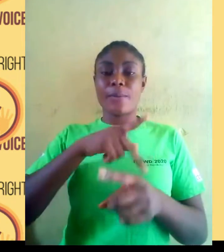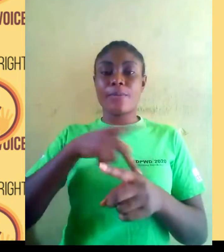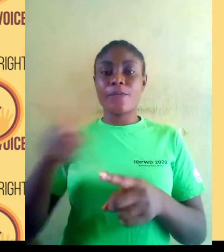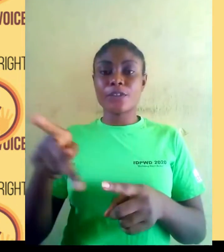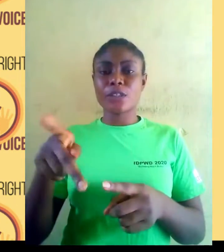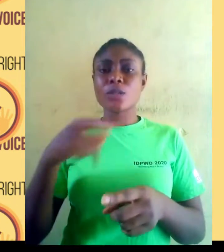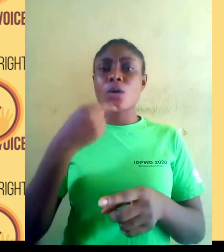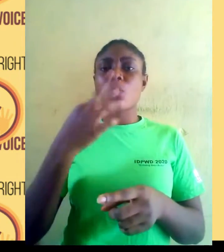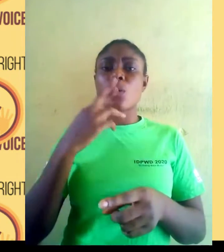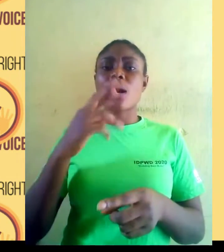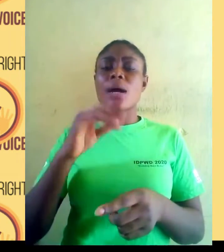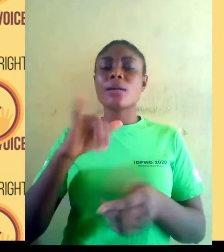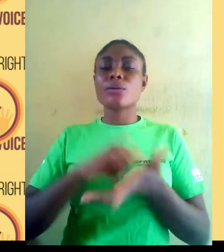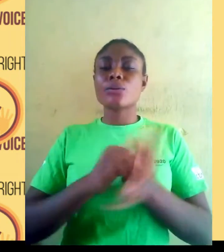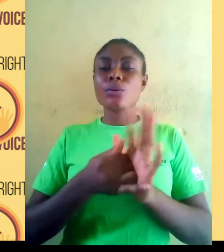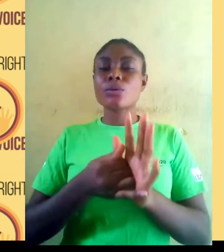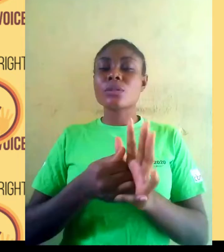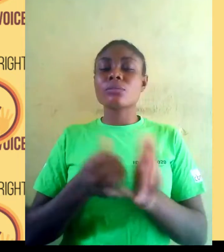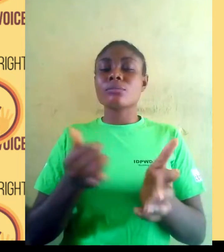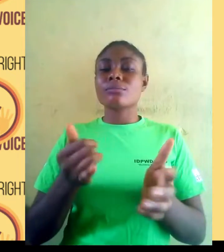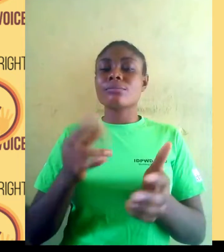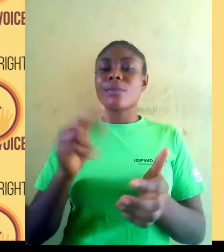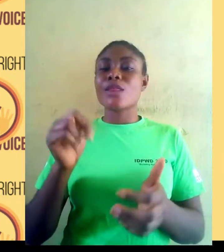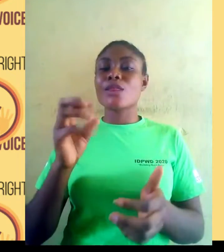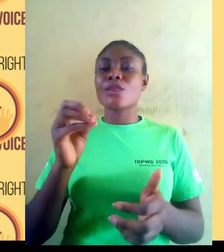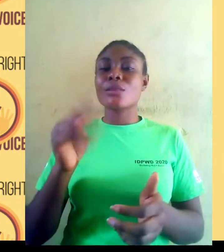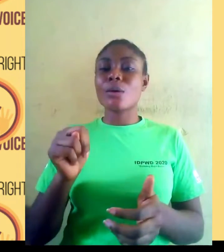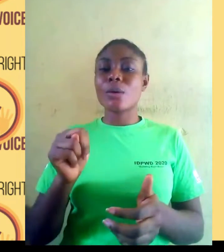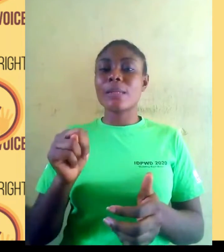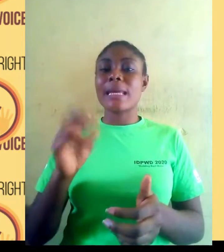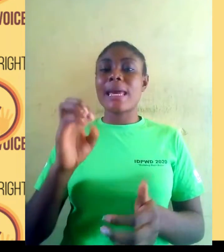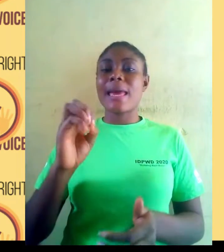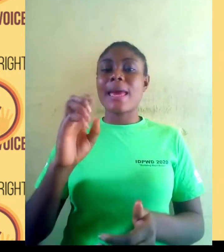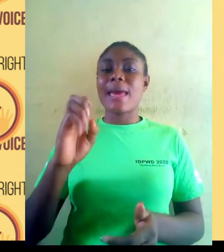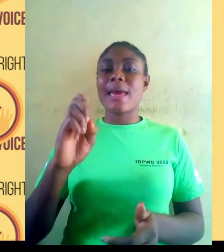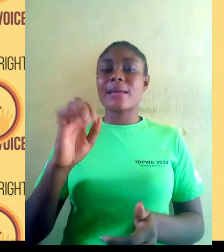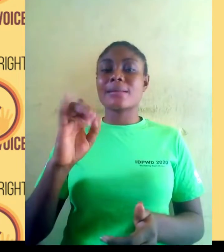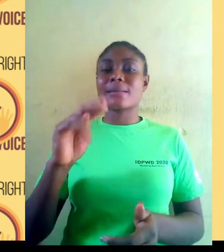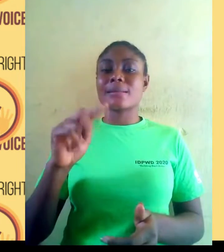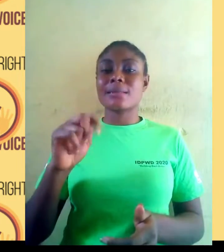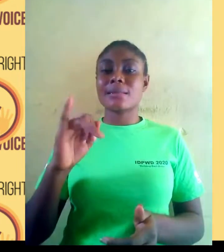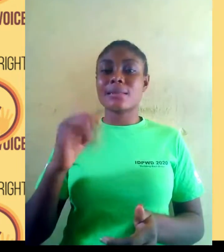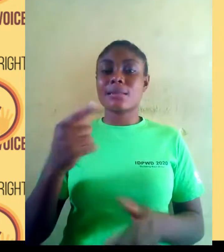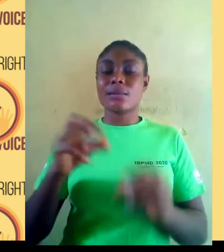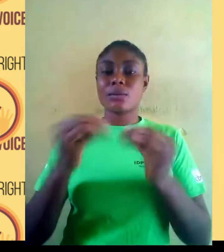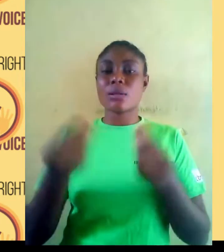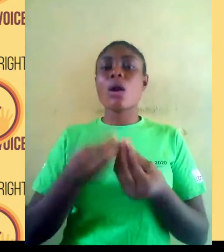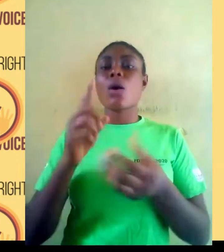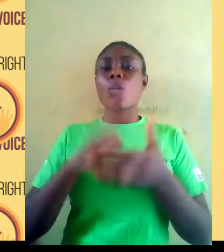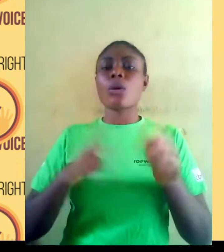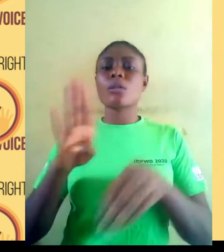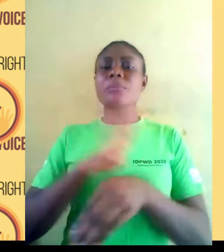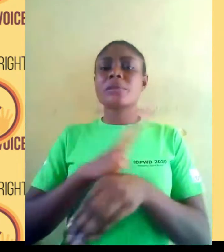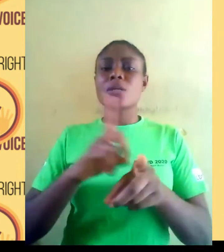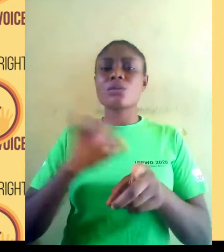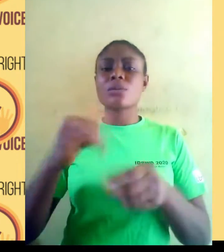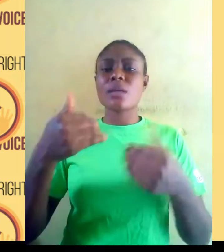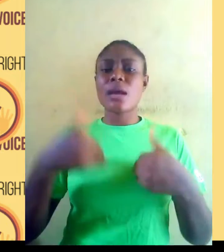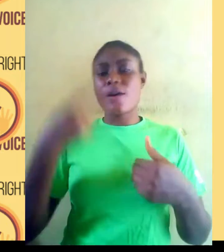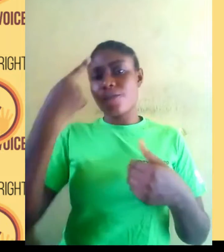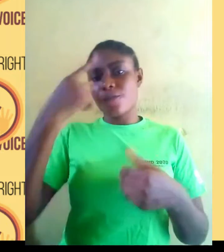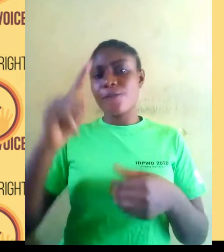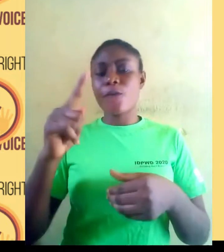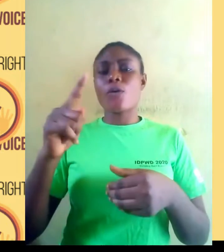those non-existent organizations? And what business do they have in the government business for people